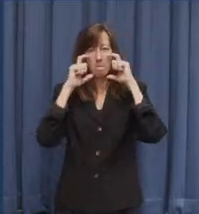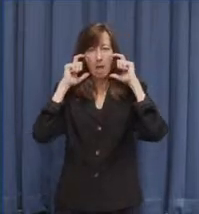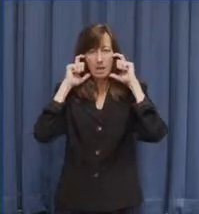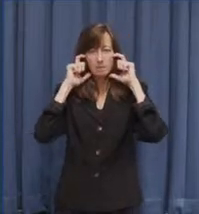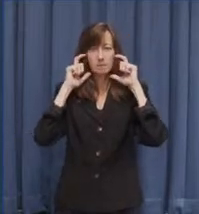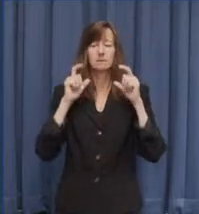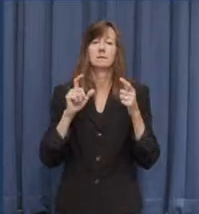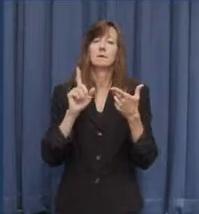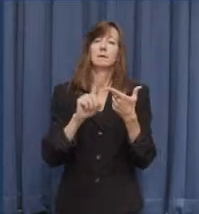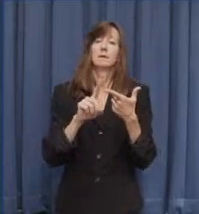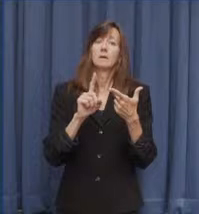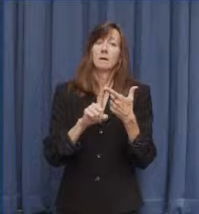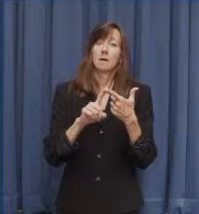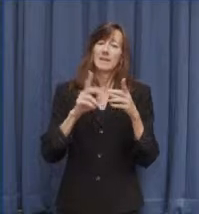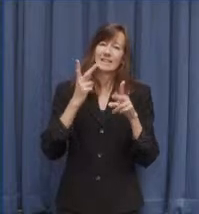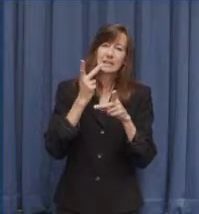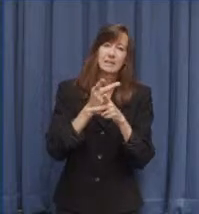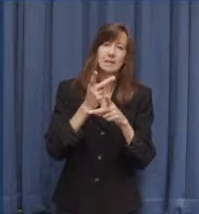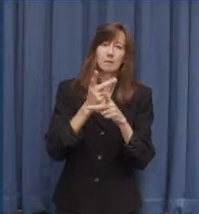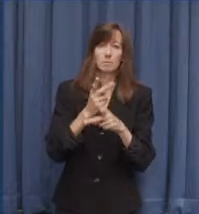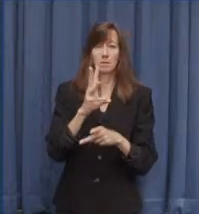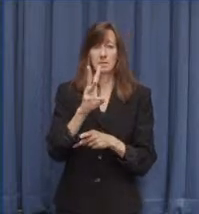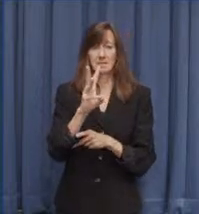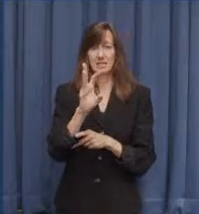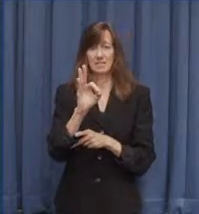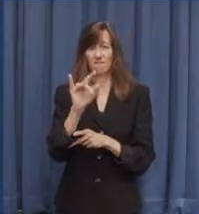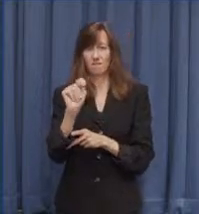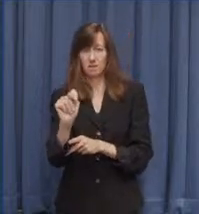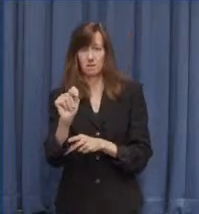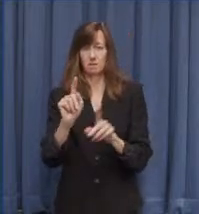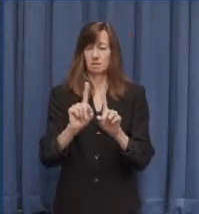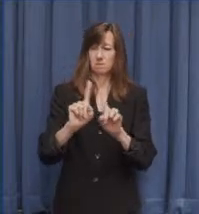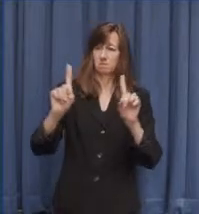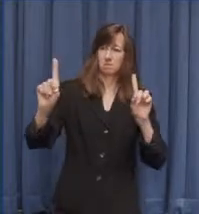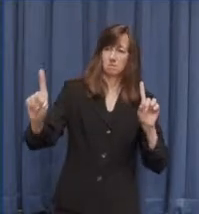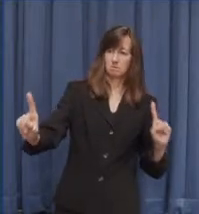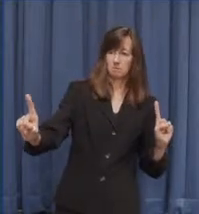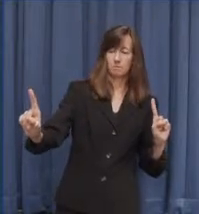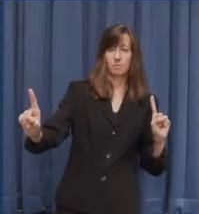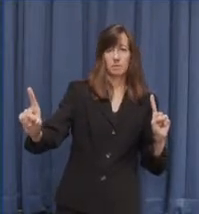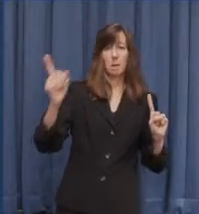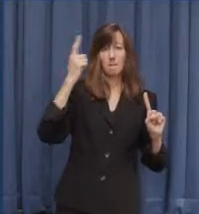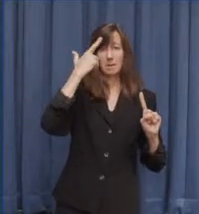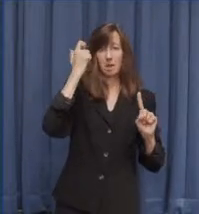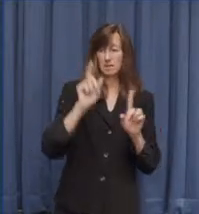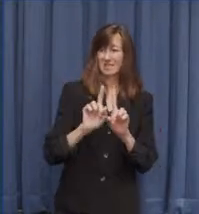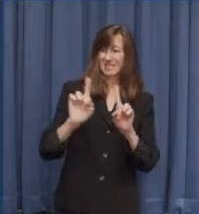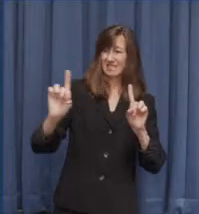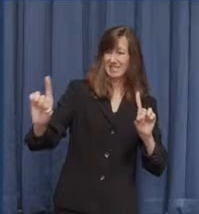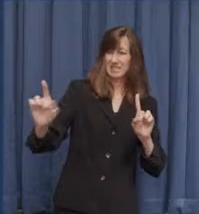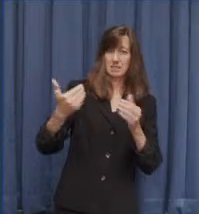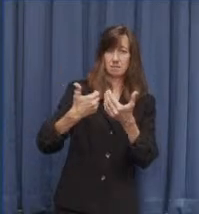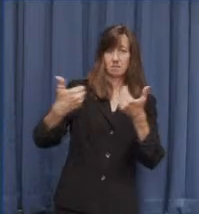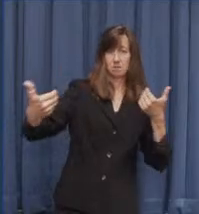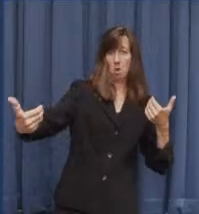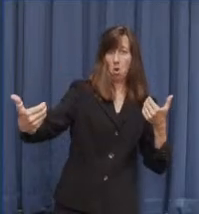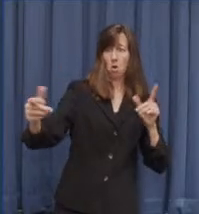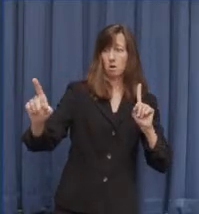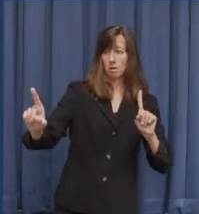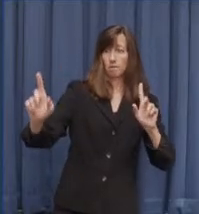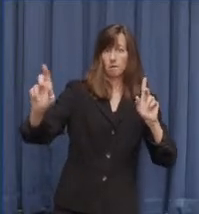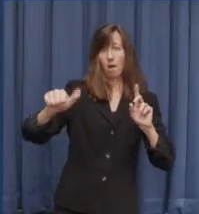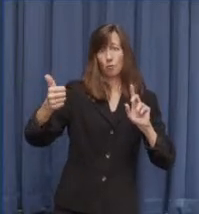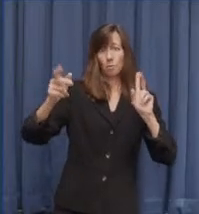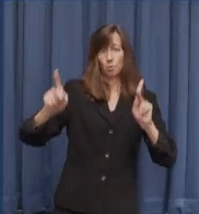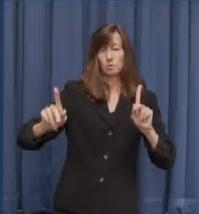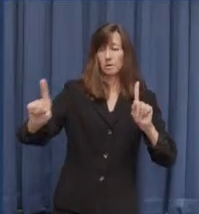We know increasingly from the science this is an airborne spread disease, so that distance is the safe distance at which